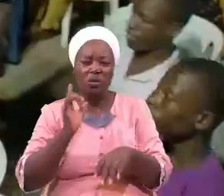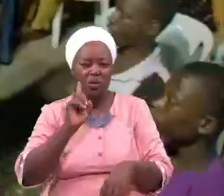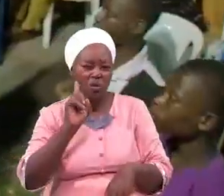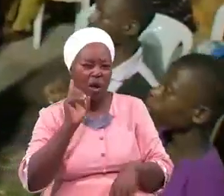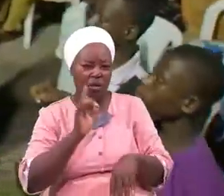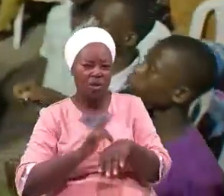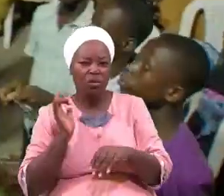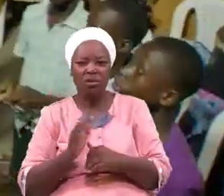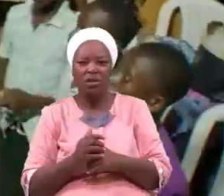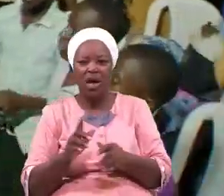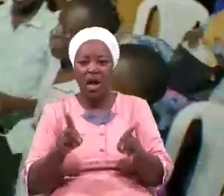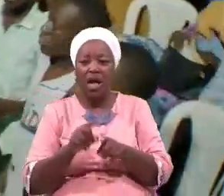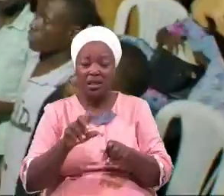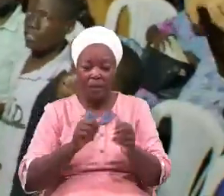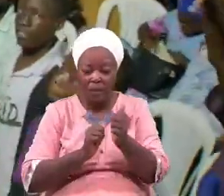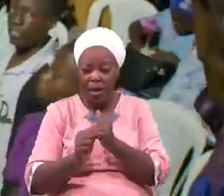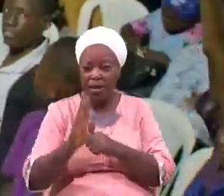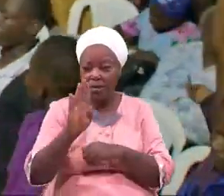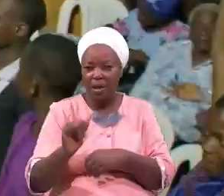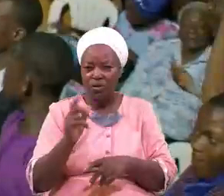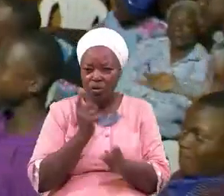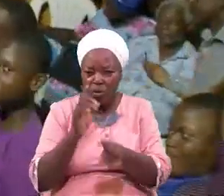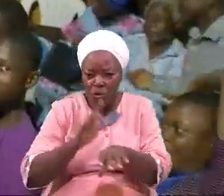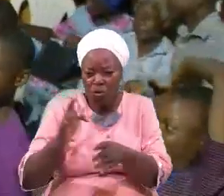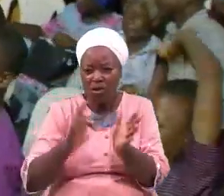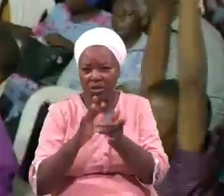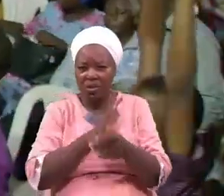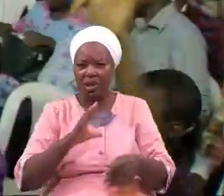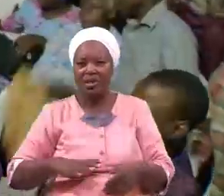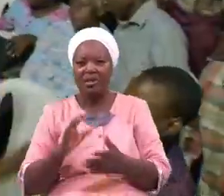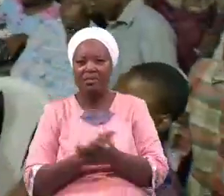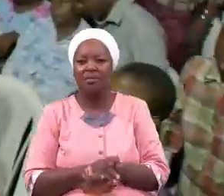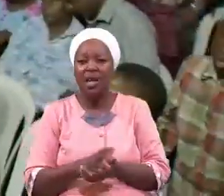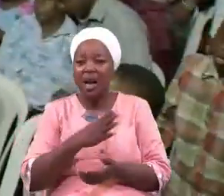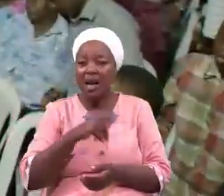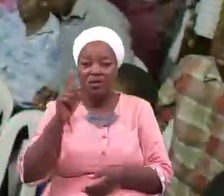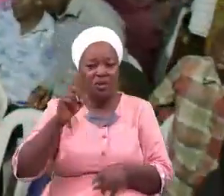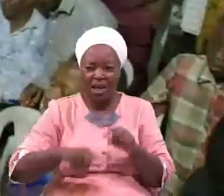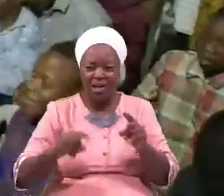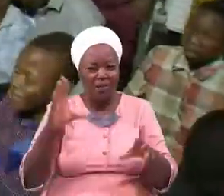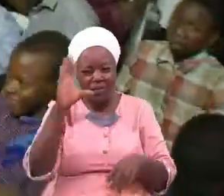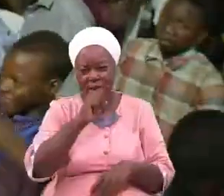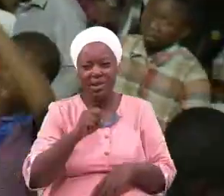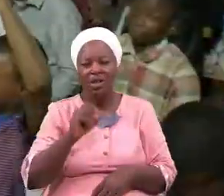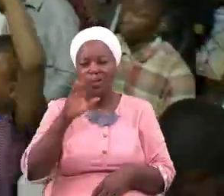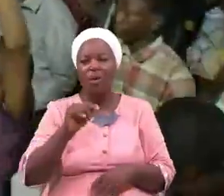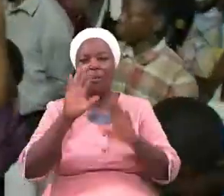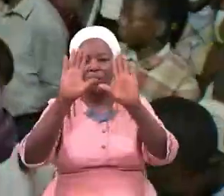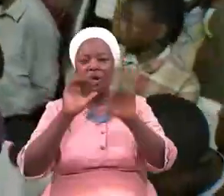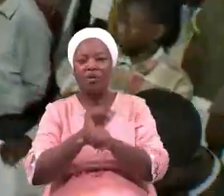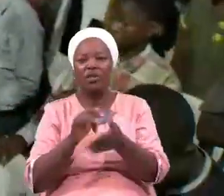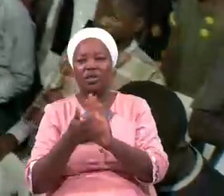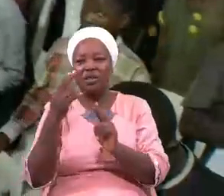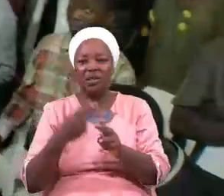As he passes by, touch him. And you cannot miss your miracle. Once again, we